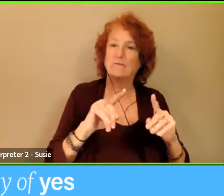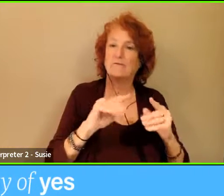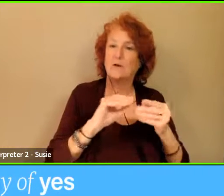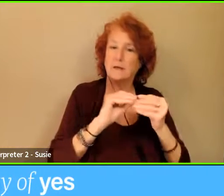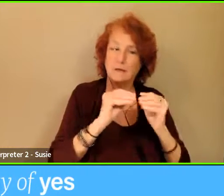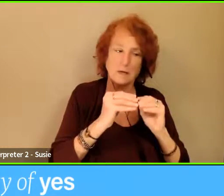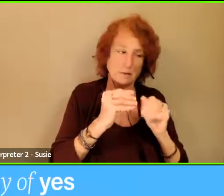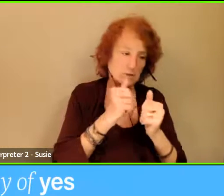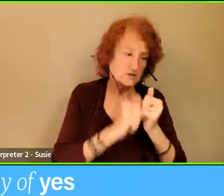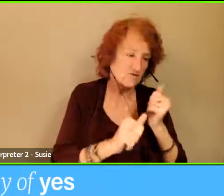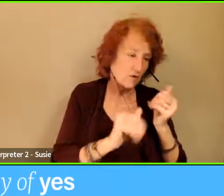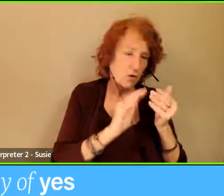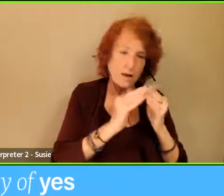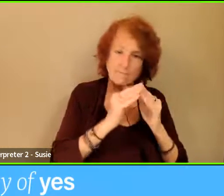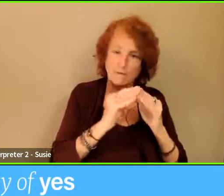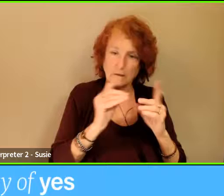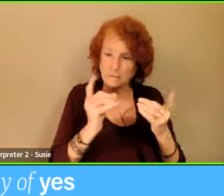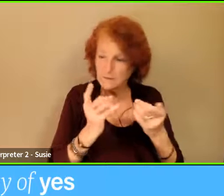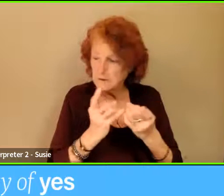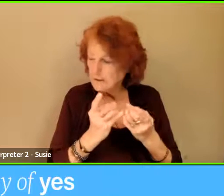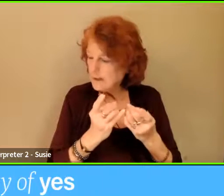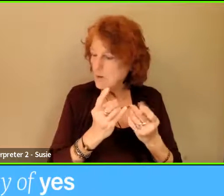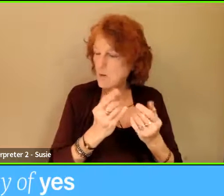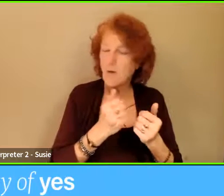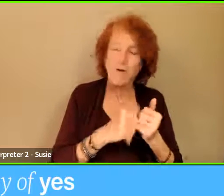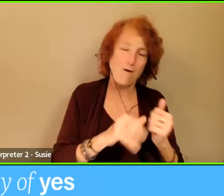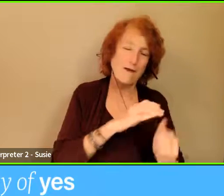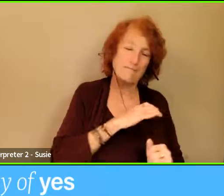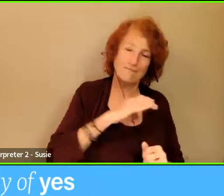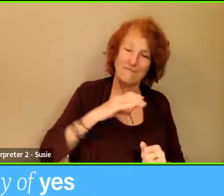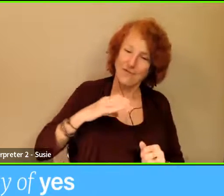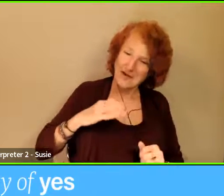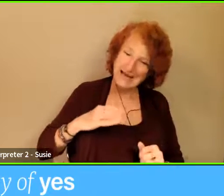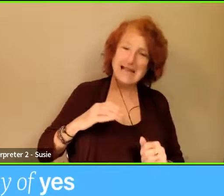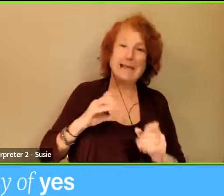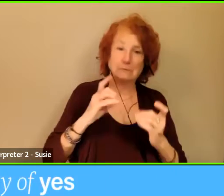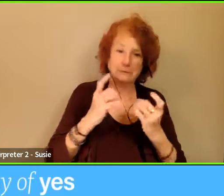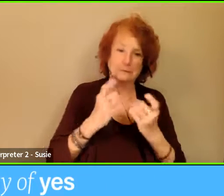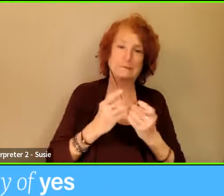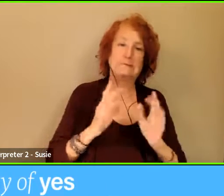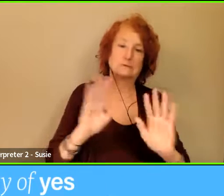district or different regimes for every council district or something like that. So, but thank you for your question.